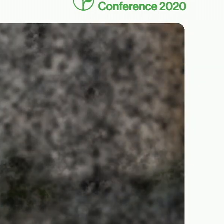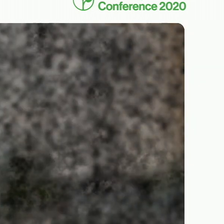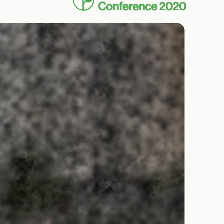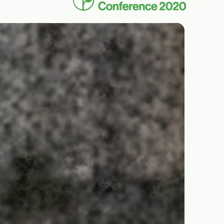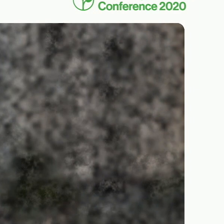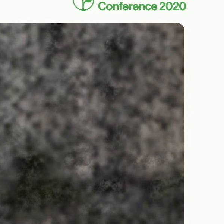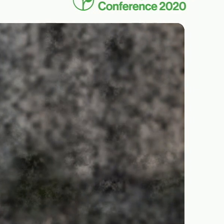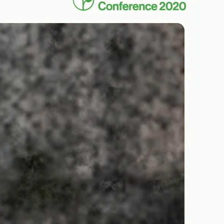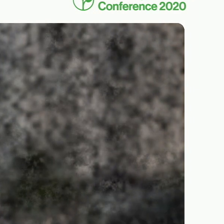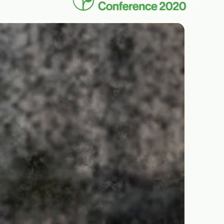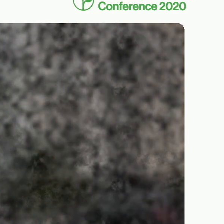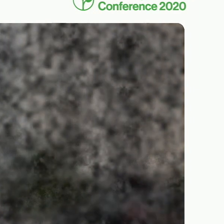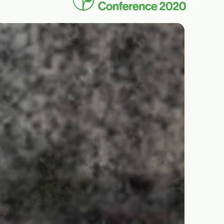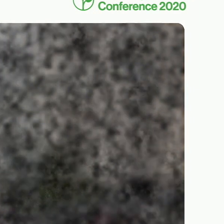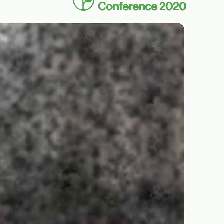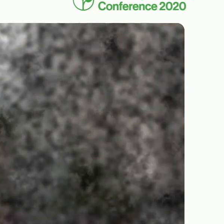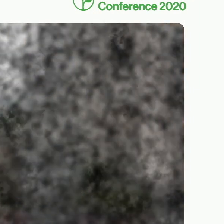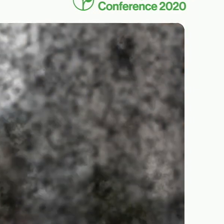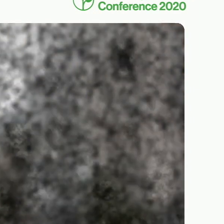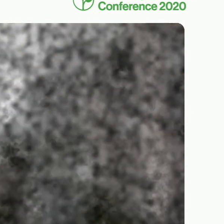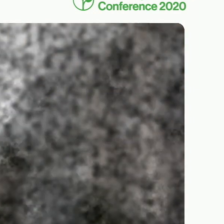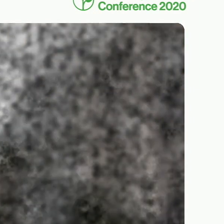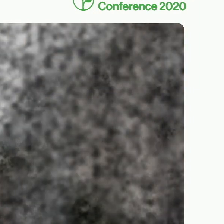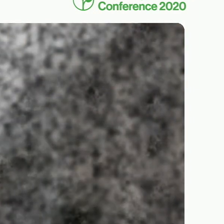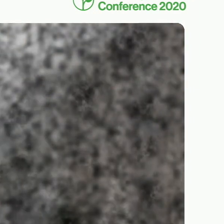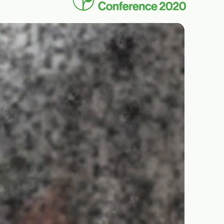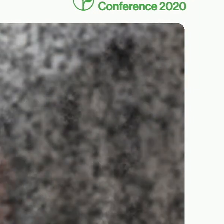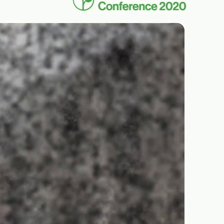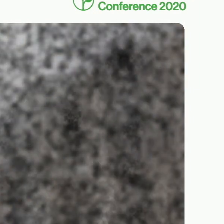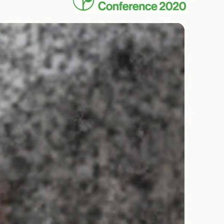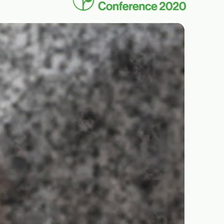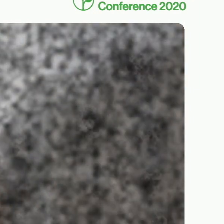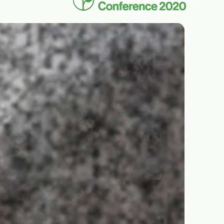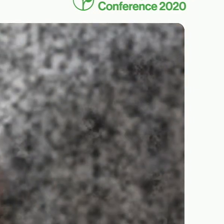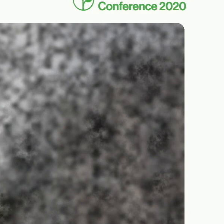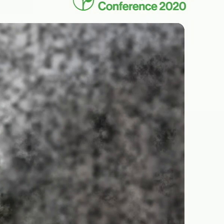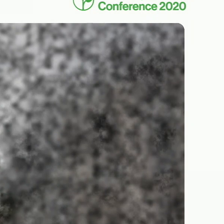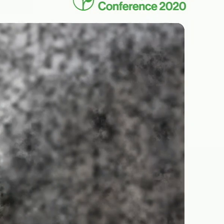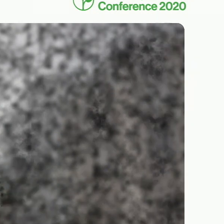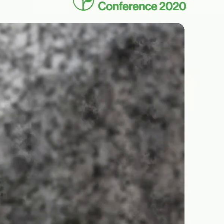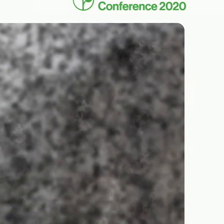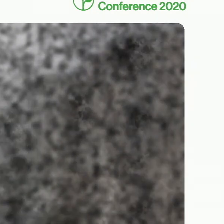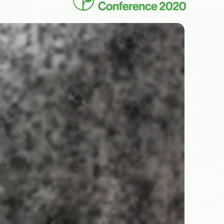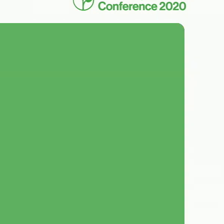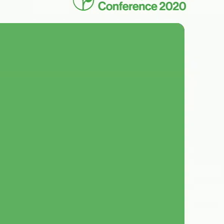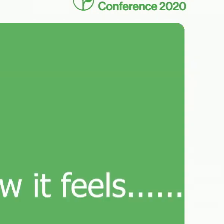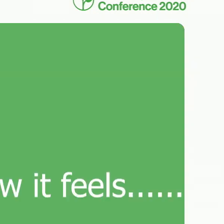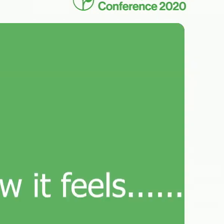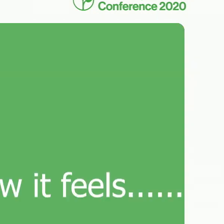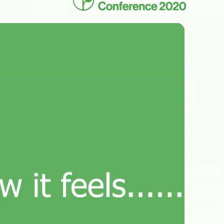unstoppable, and to make our Zero family bigger and better. I will see you after the break.